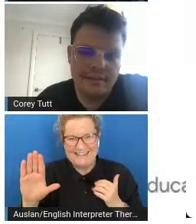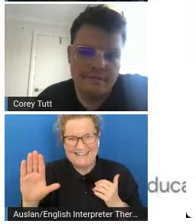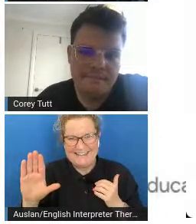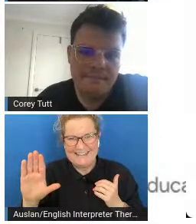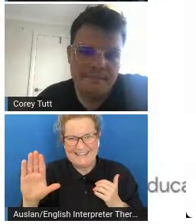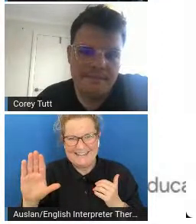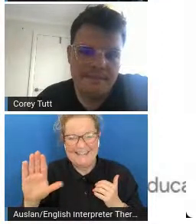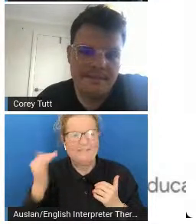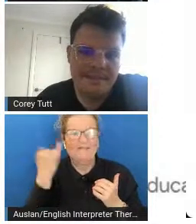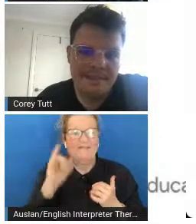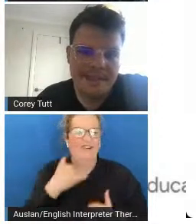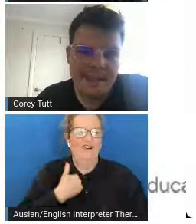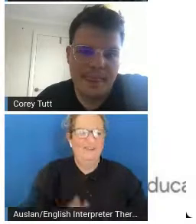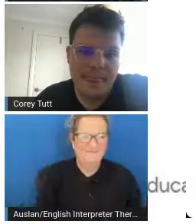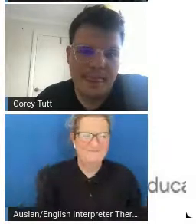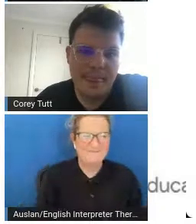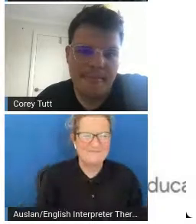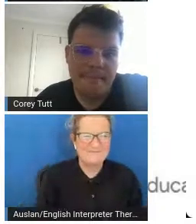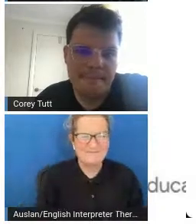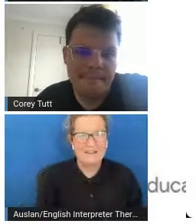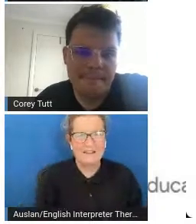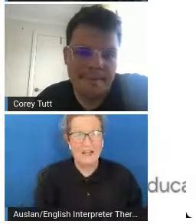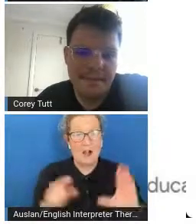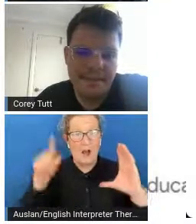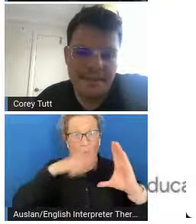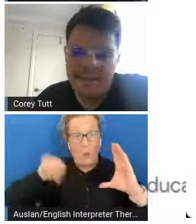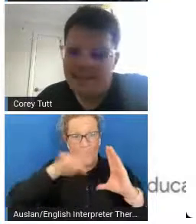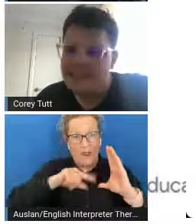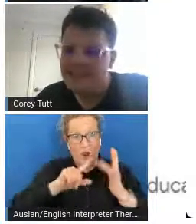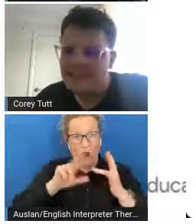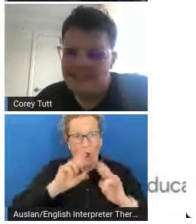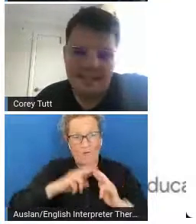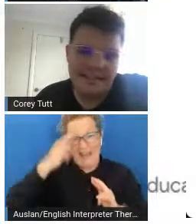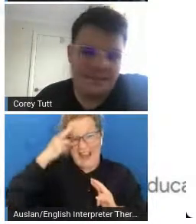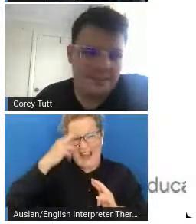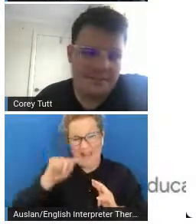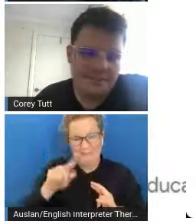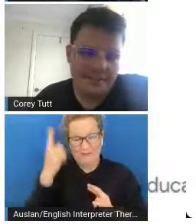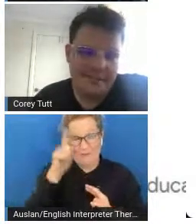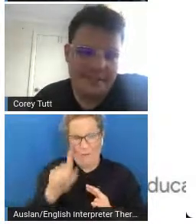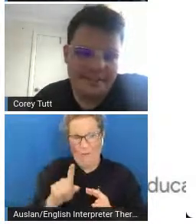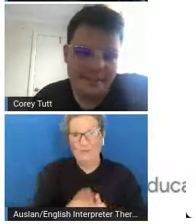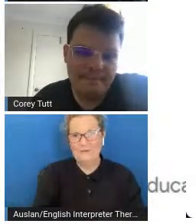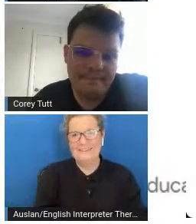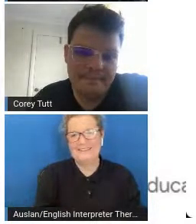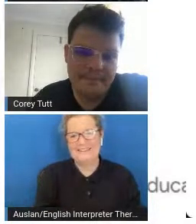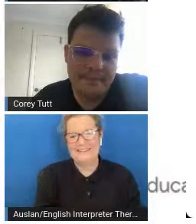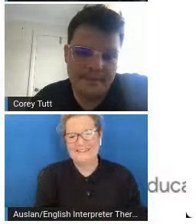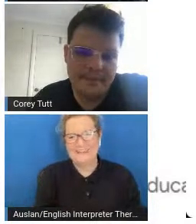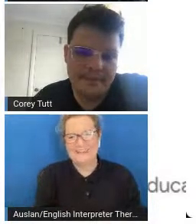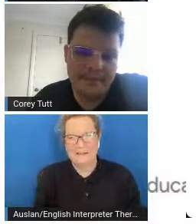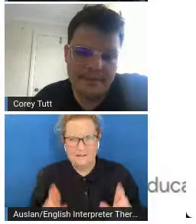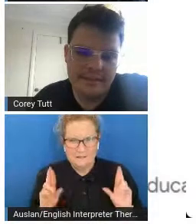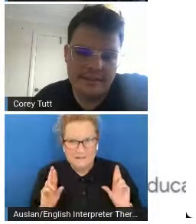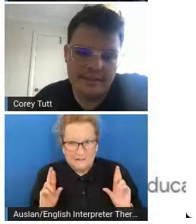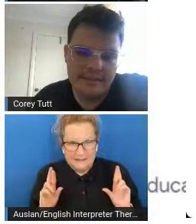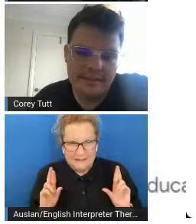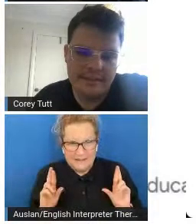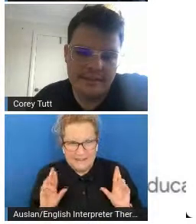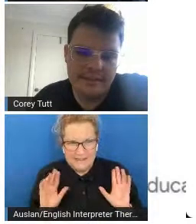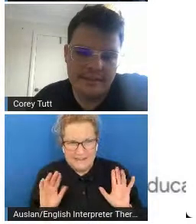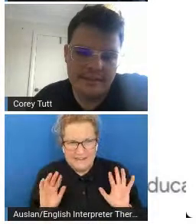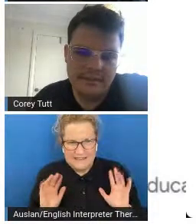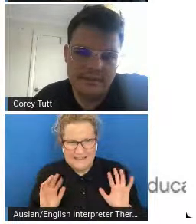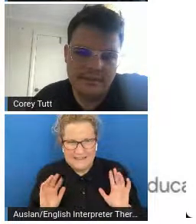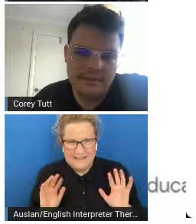I've done it wrong. The Wheel of Names is what this website is called. And hopefully, do I go here? There we go. I'm going